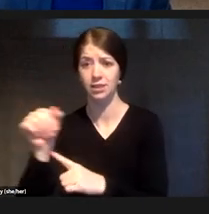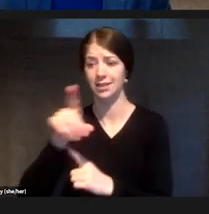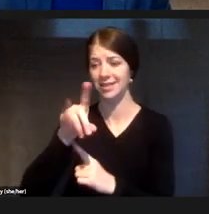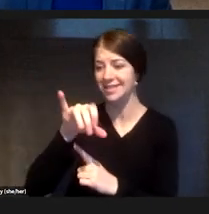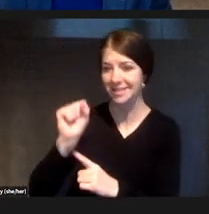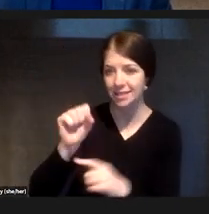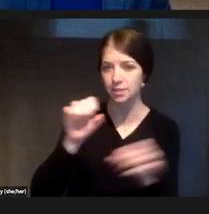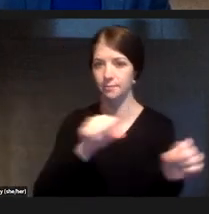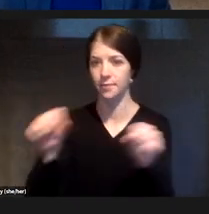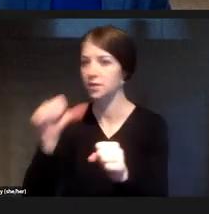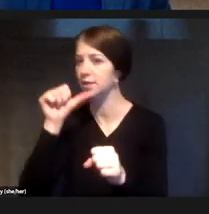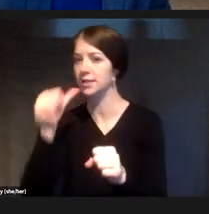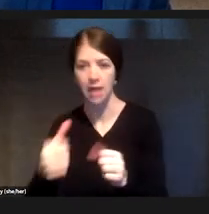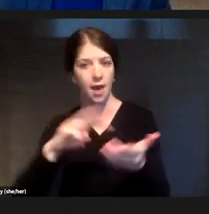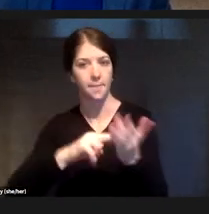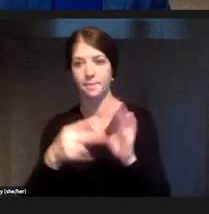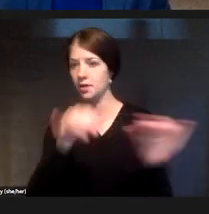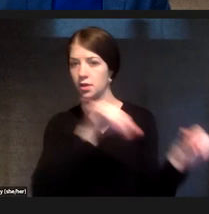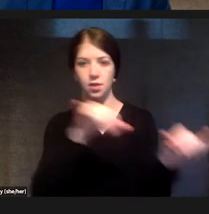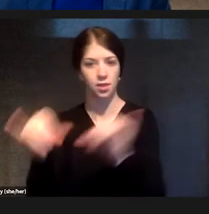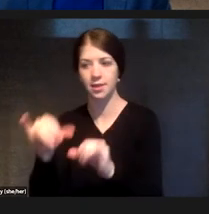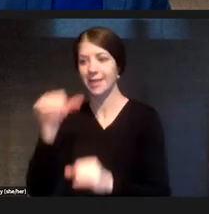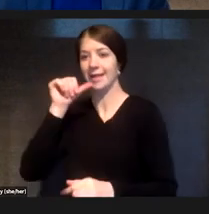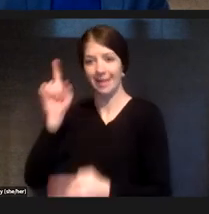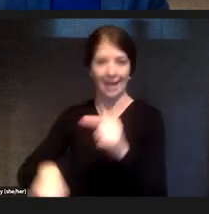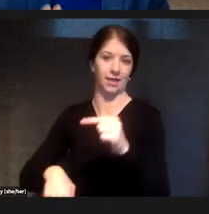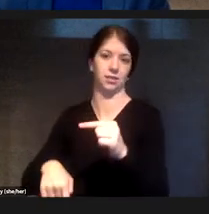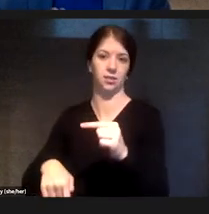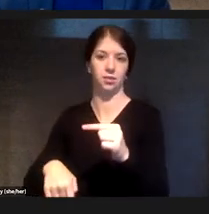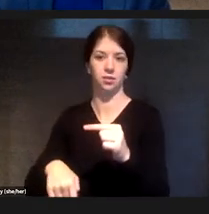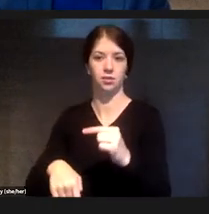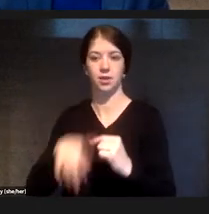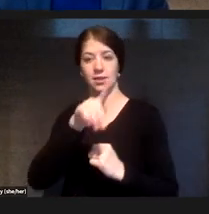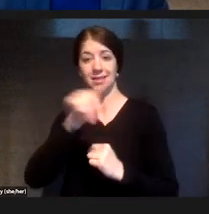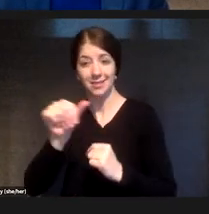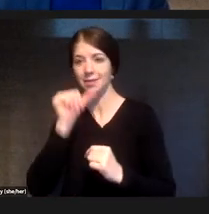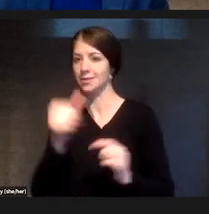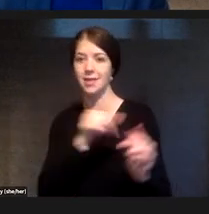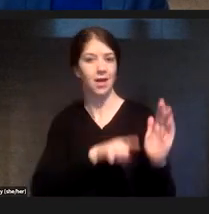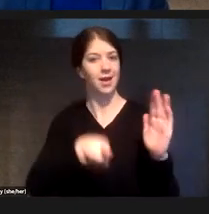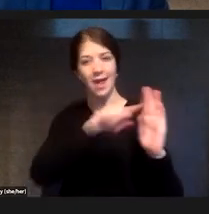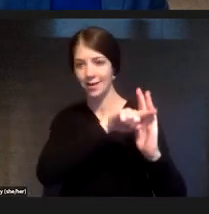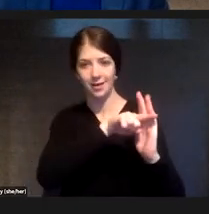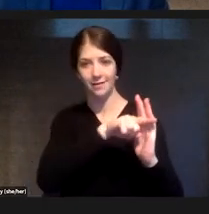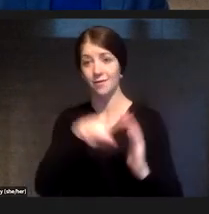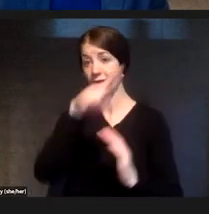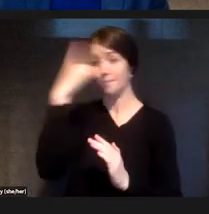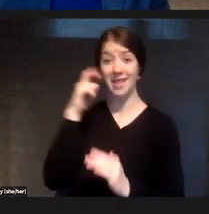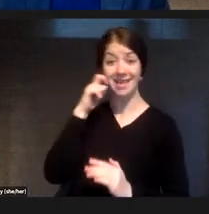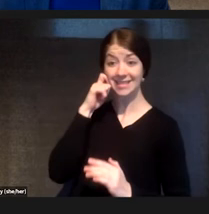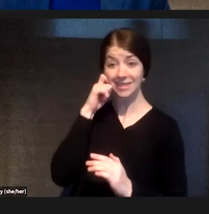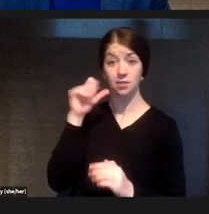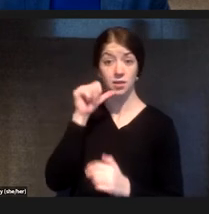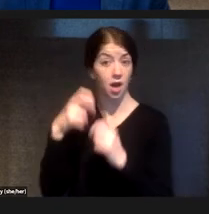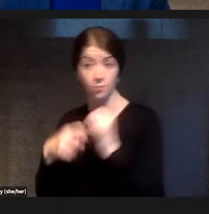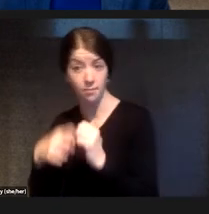inability. Disability is not a negative. No more than my Black skin is a problem, disability should not be seen as a